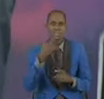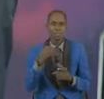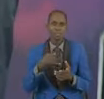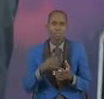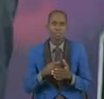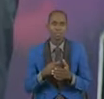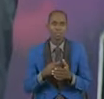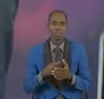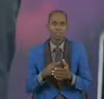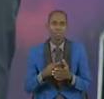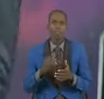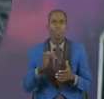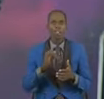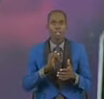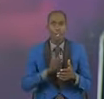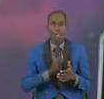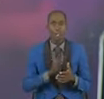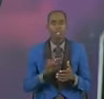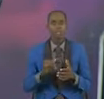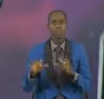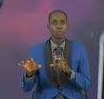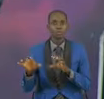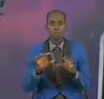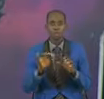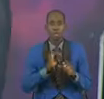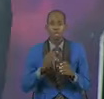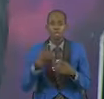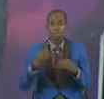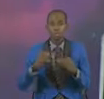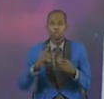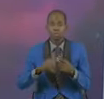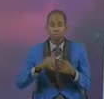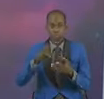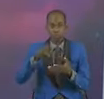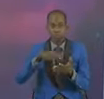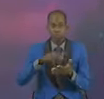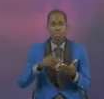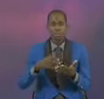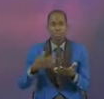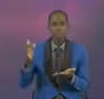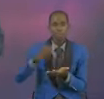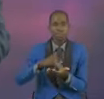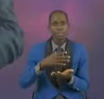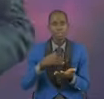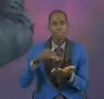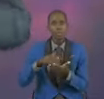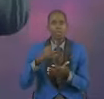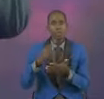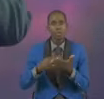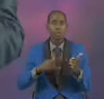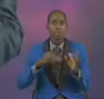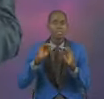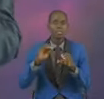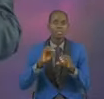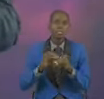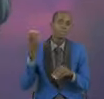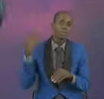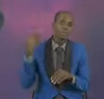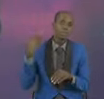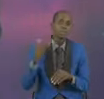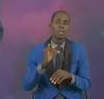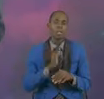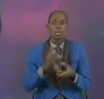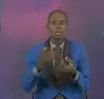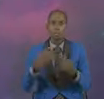I do in the past if I'm taking a series, and then I come, I land on